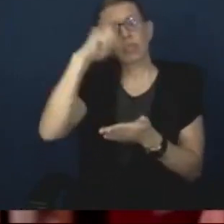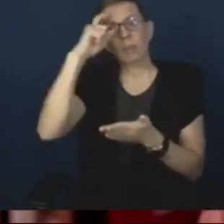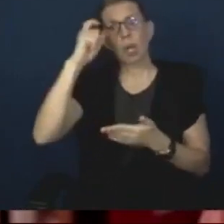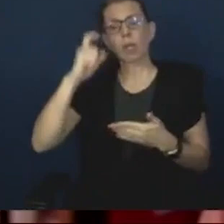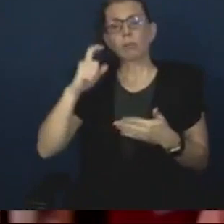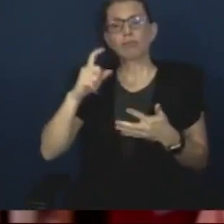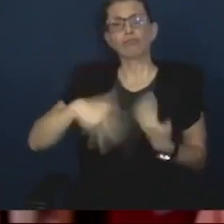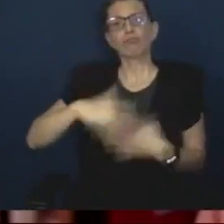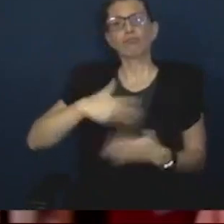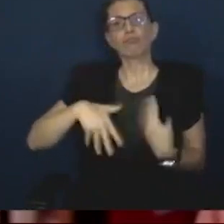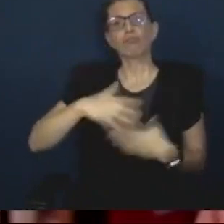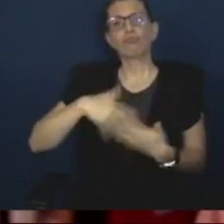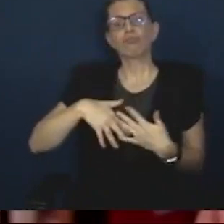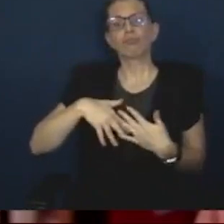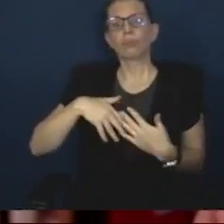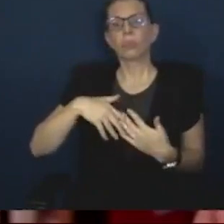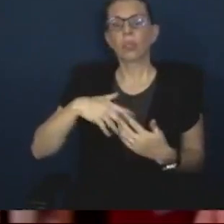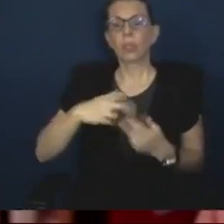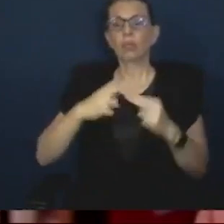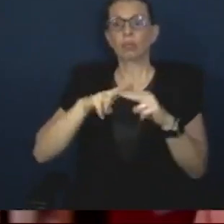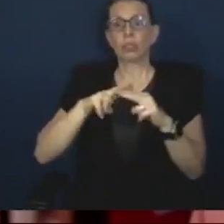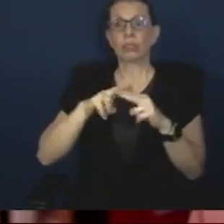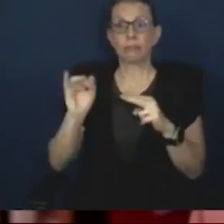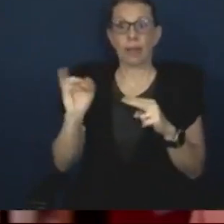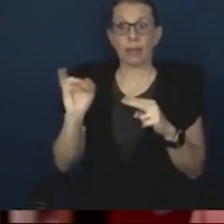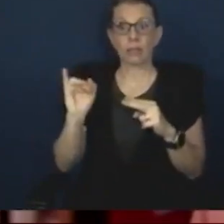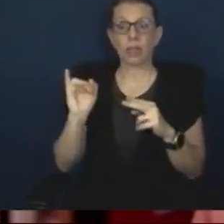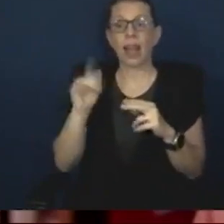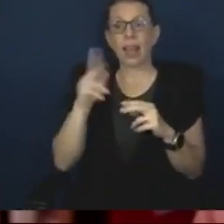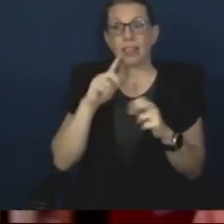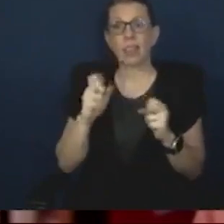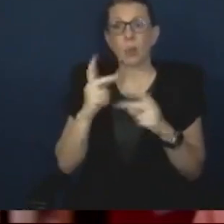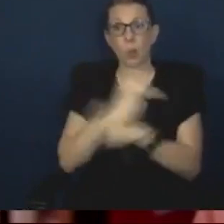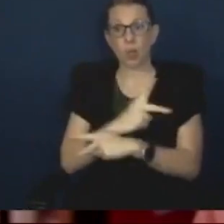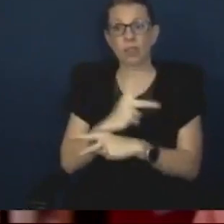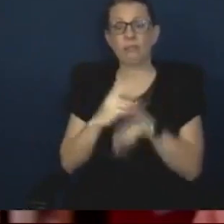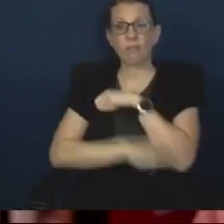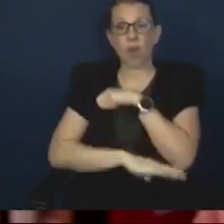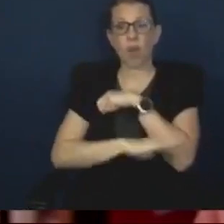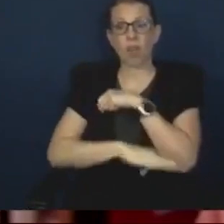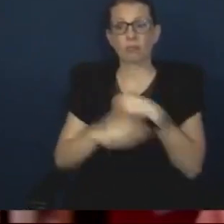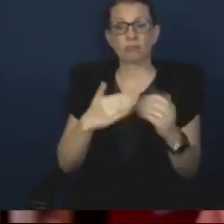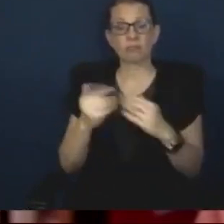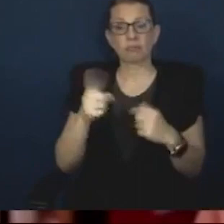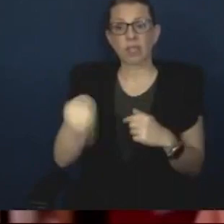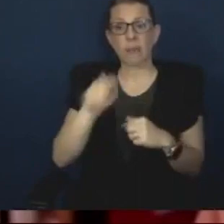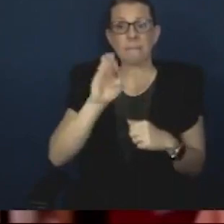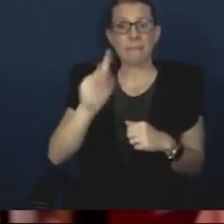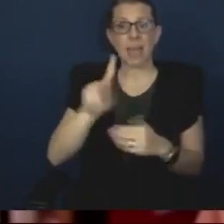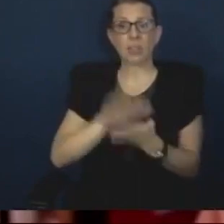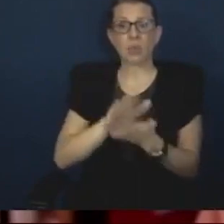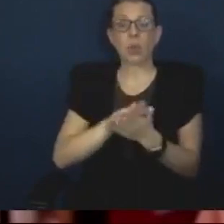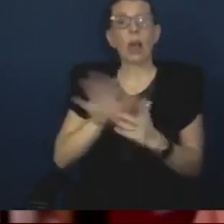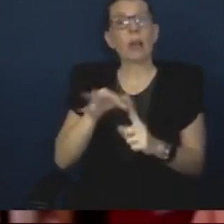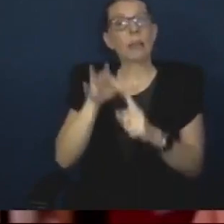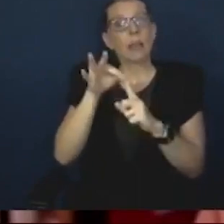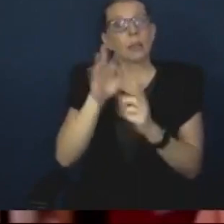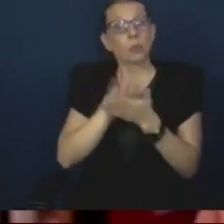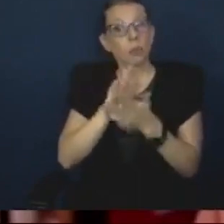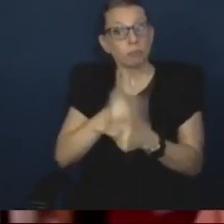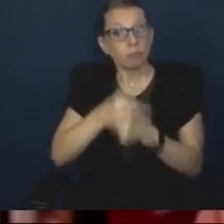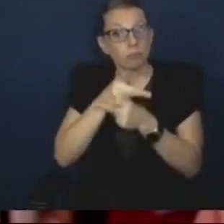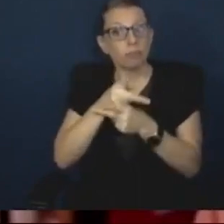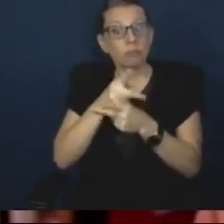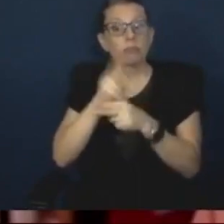together, and that increased infection. I think it's going to get worse in the fall as they all go back to school, unless, you know, schools are careful and do